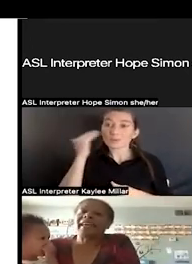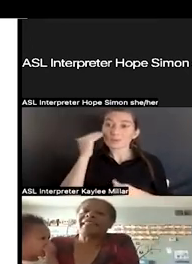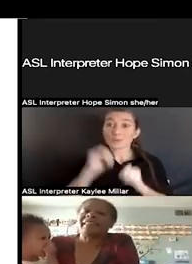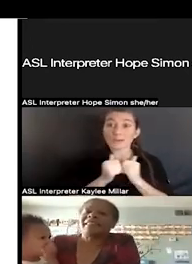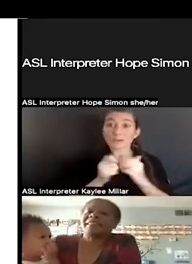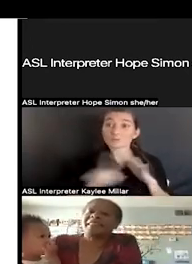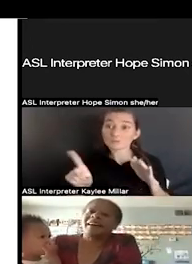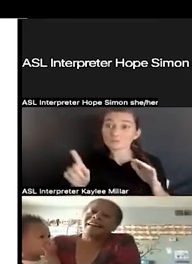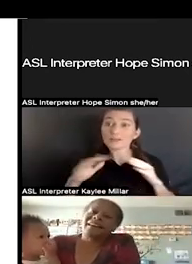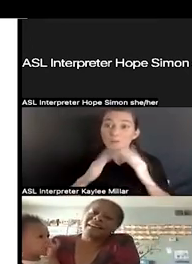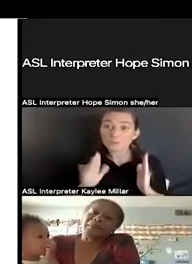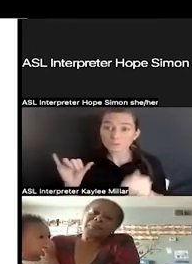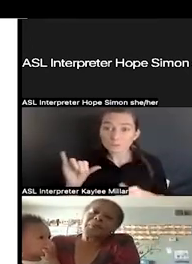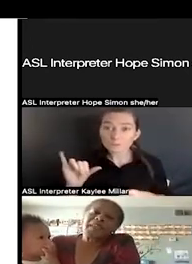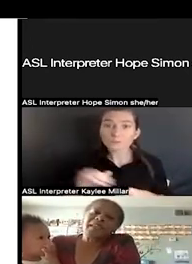ever get